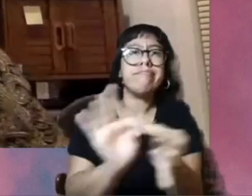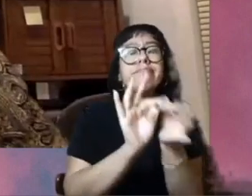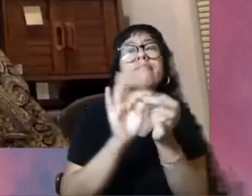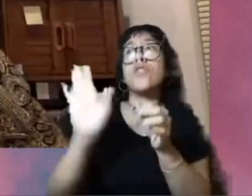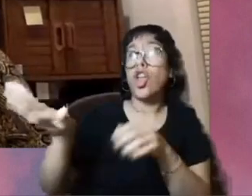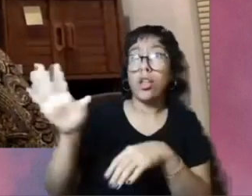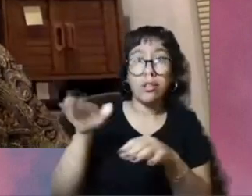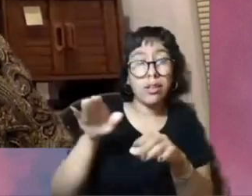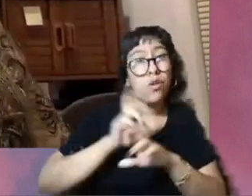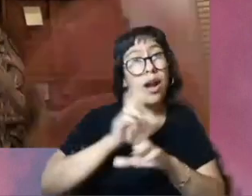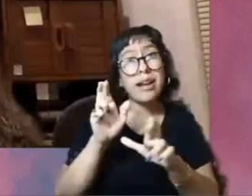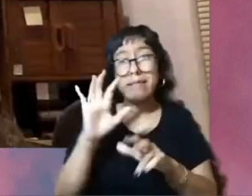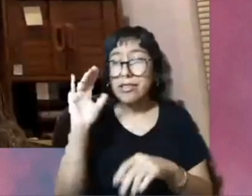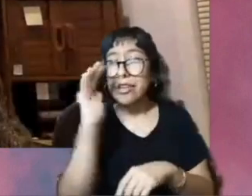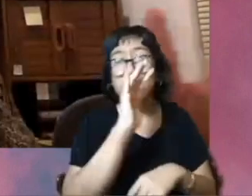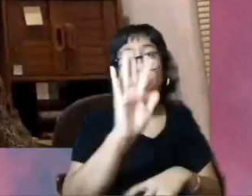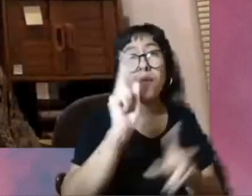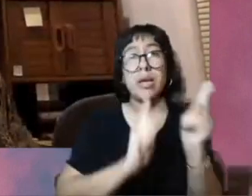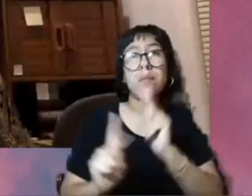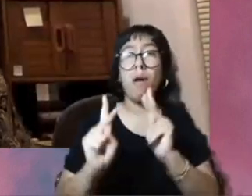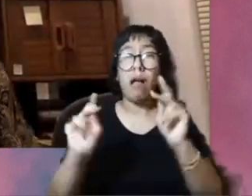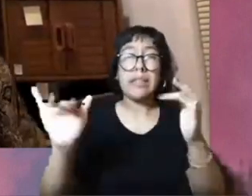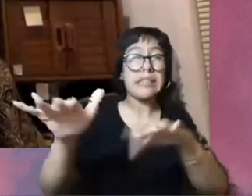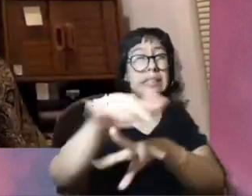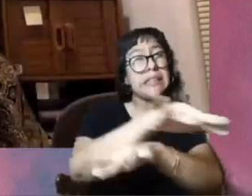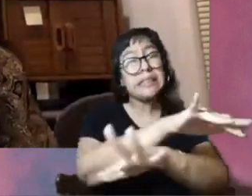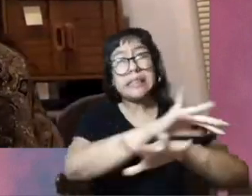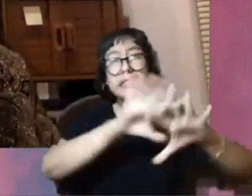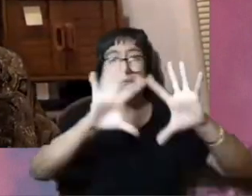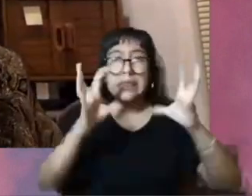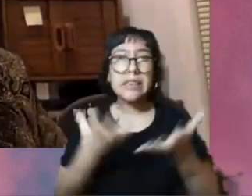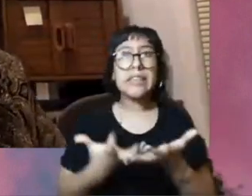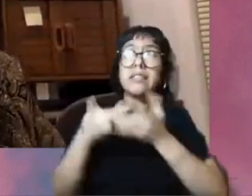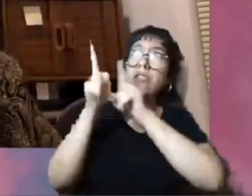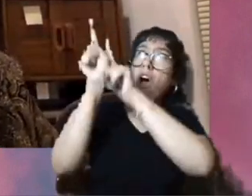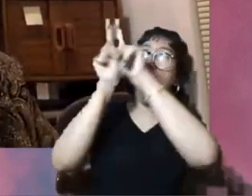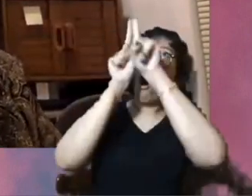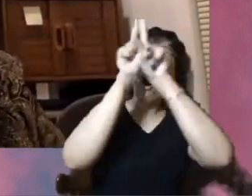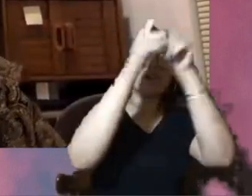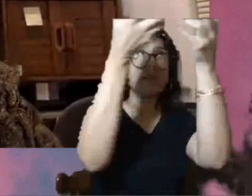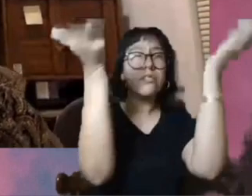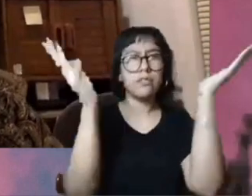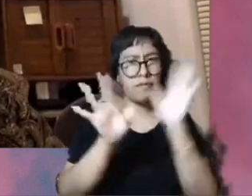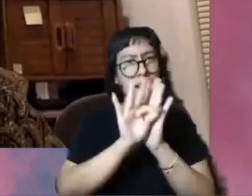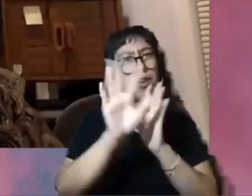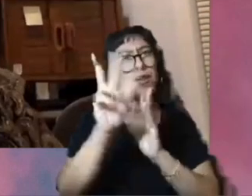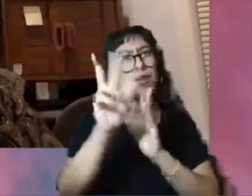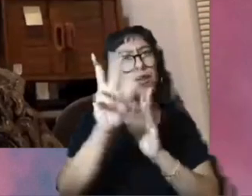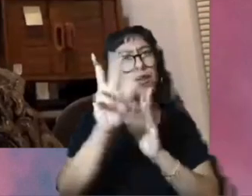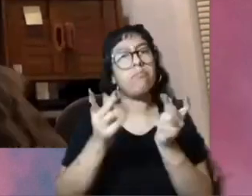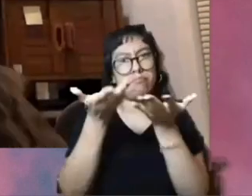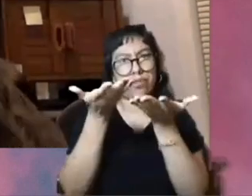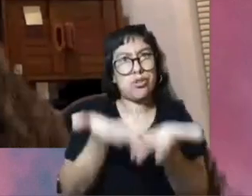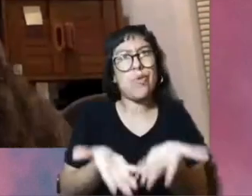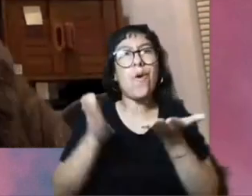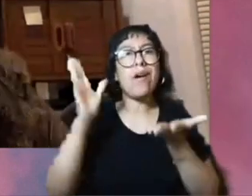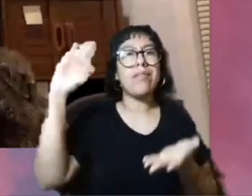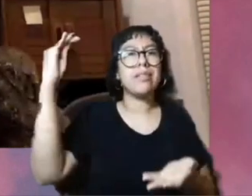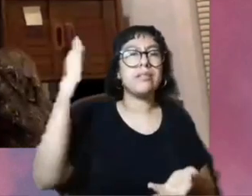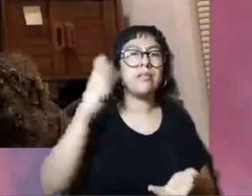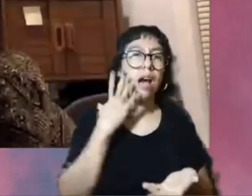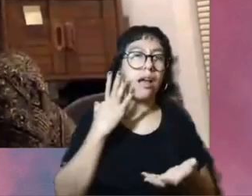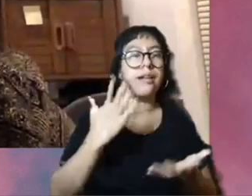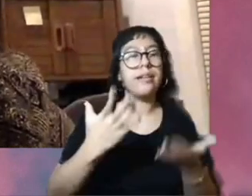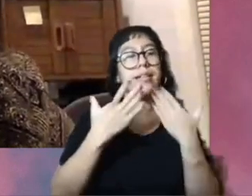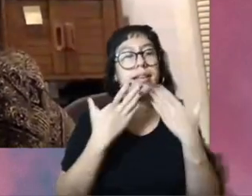you find your people in a cluster of planet and stars circling around you like you are the sun.